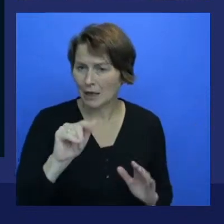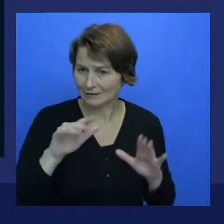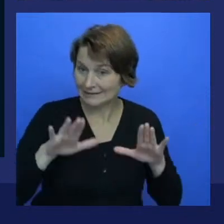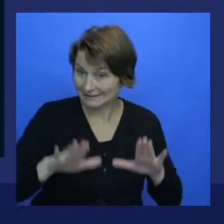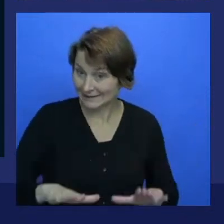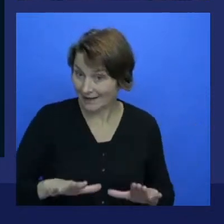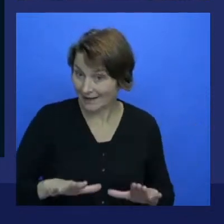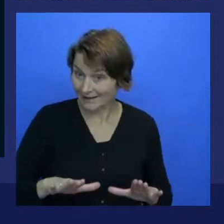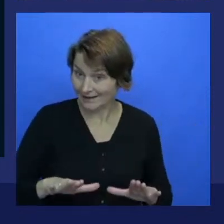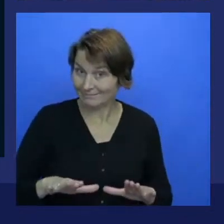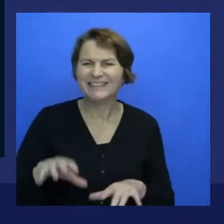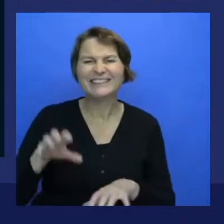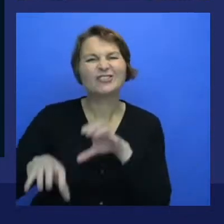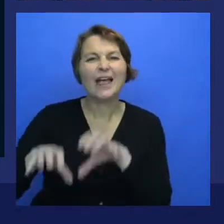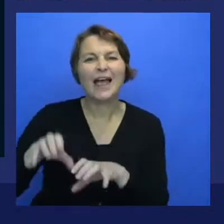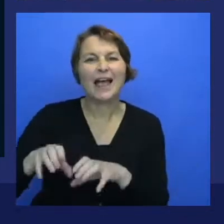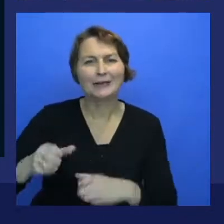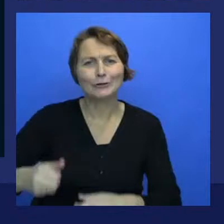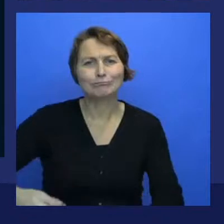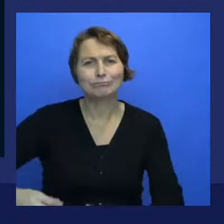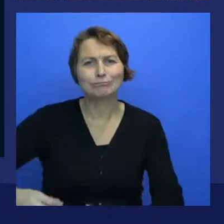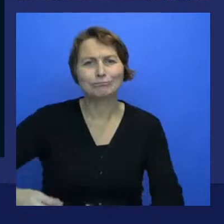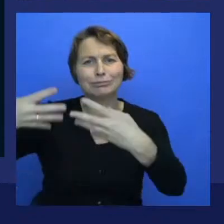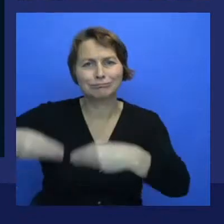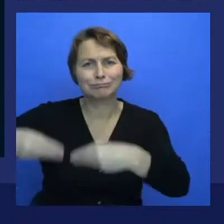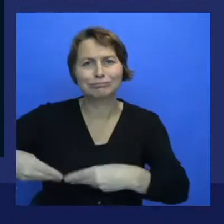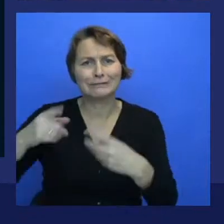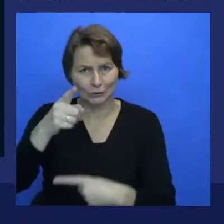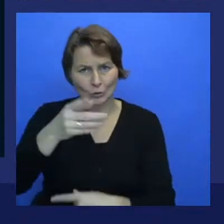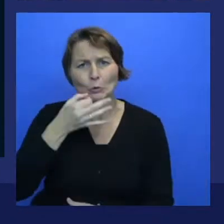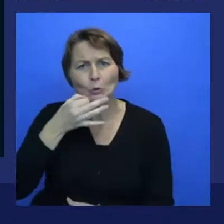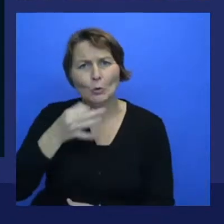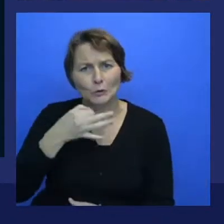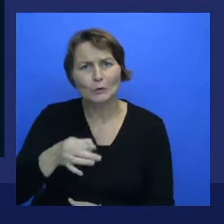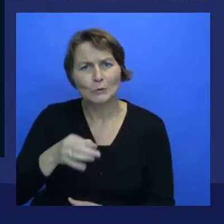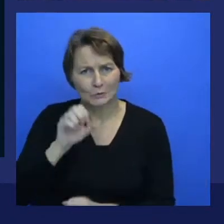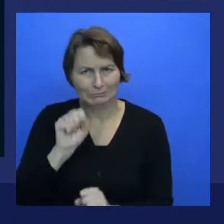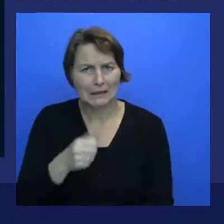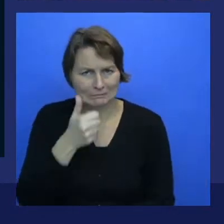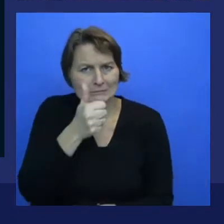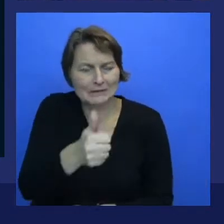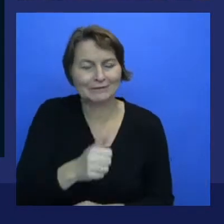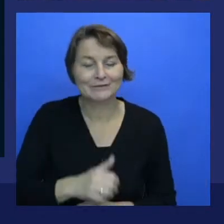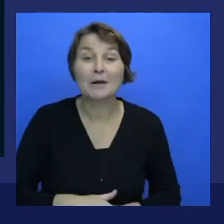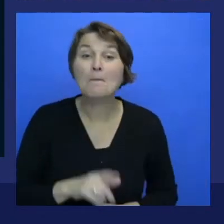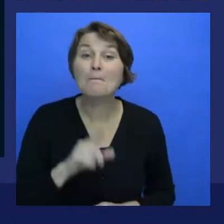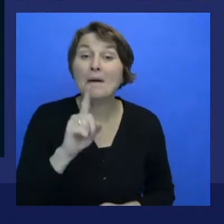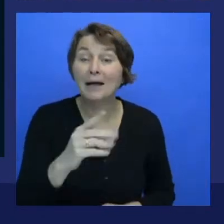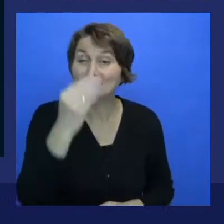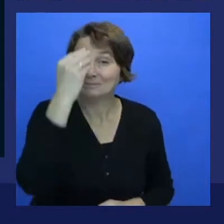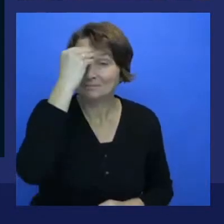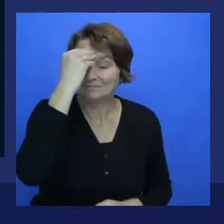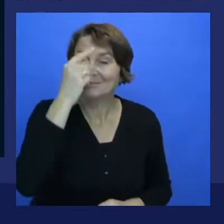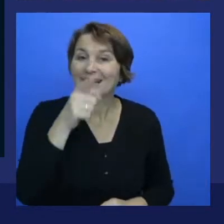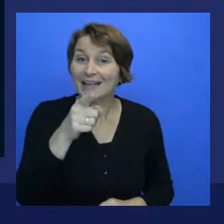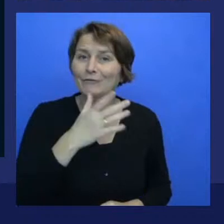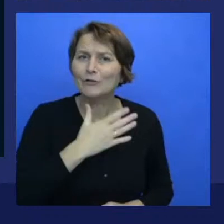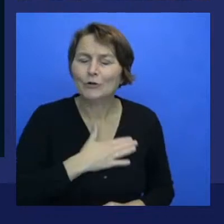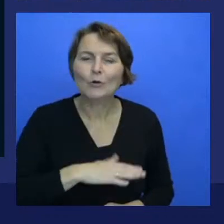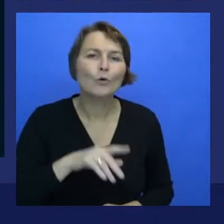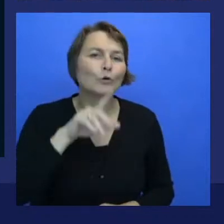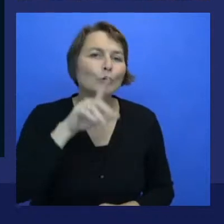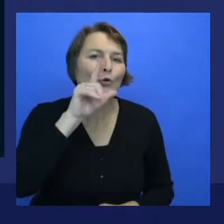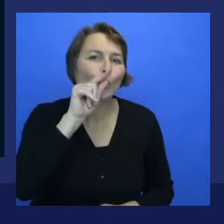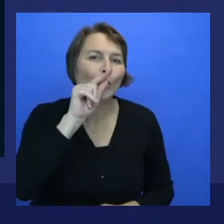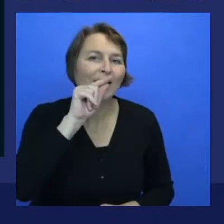chat and try to answer a few more questions. Just remember, if you tweet it to us live using the